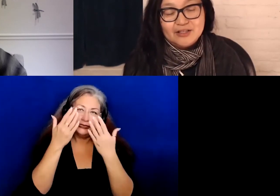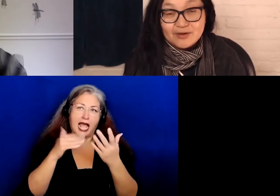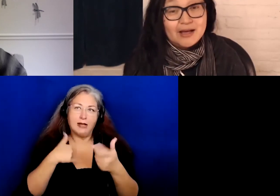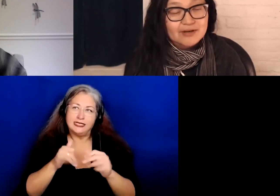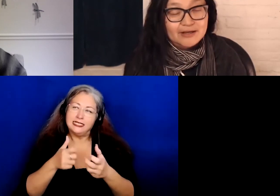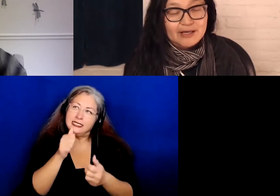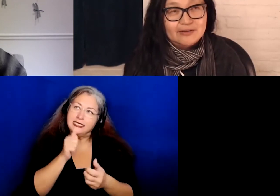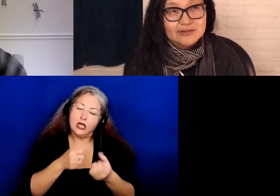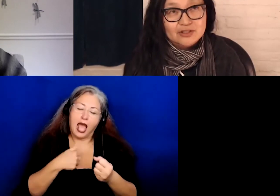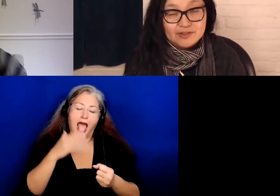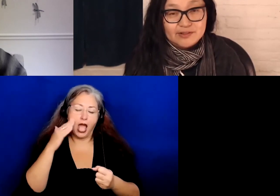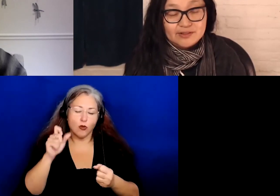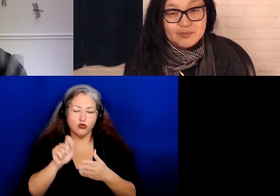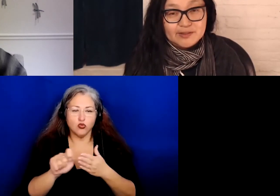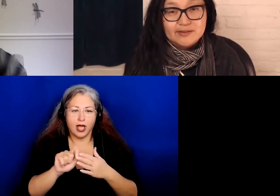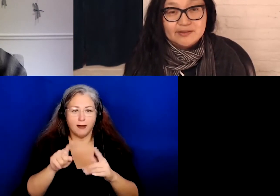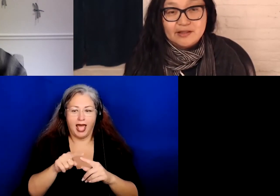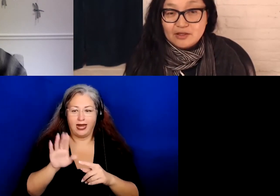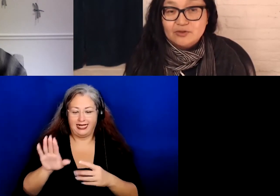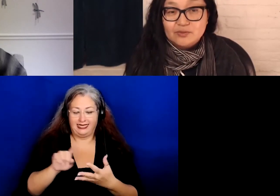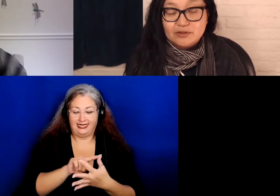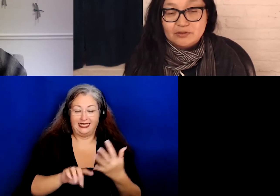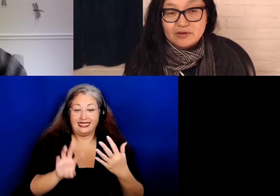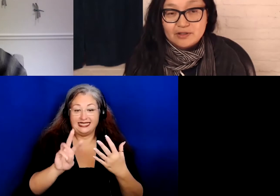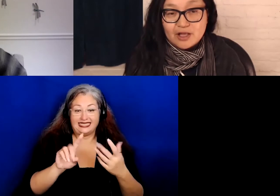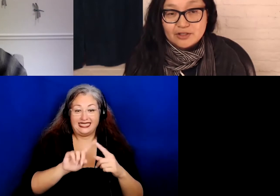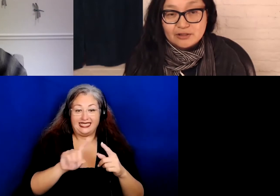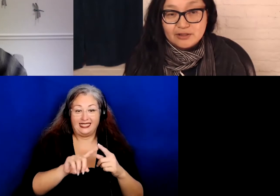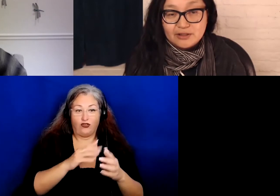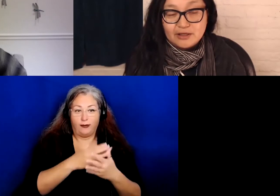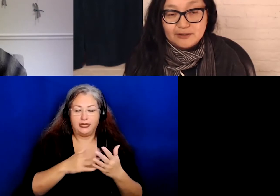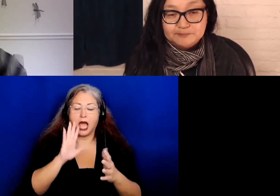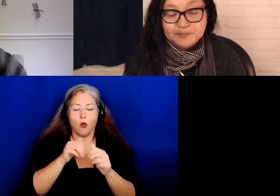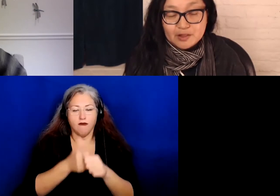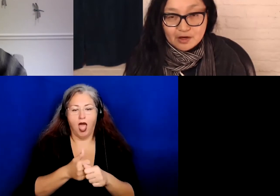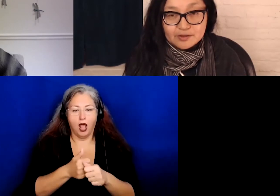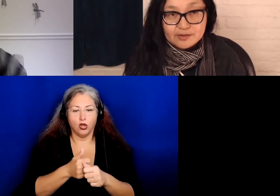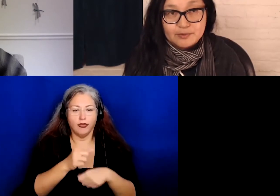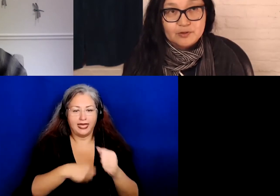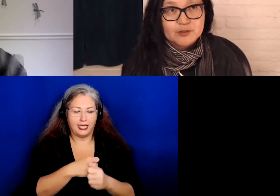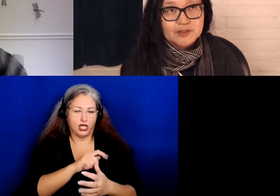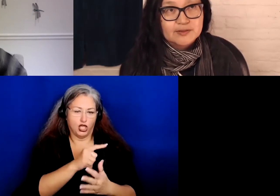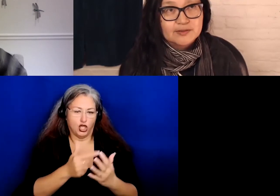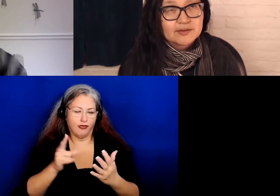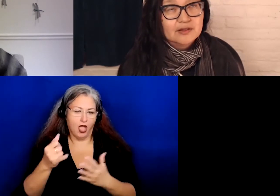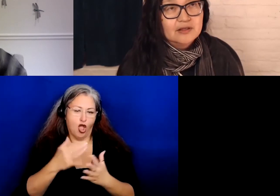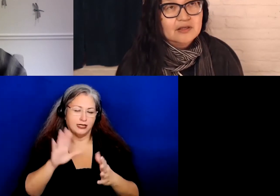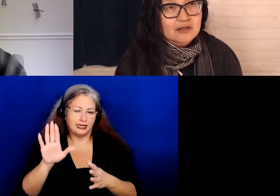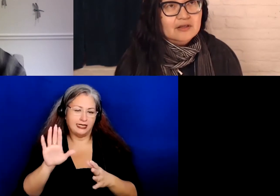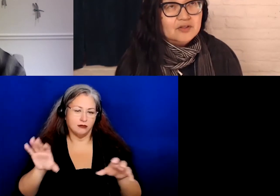that I knew I had to write about each of his 6 pieces, and that those would go chronologically, the artist's performance